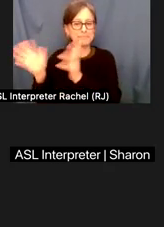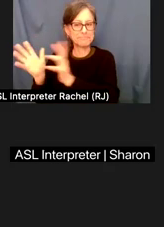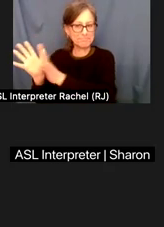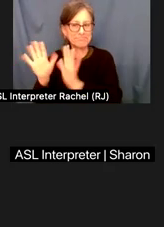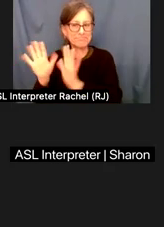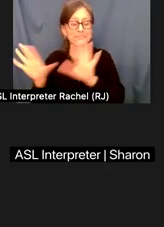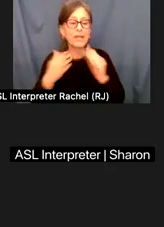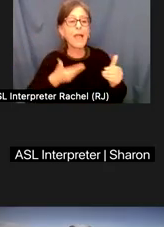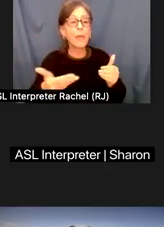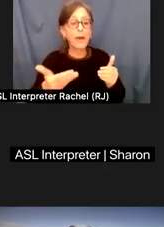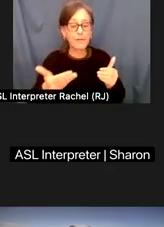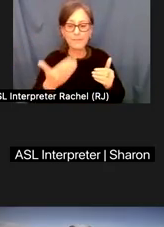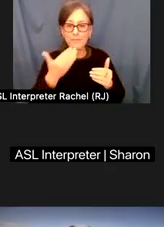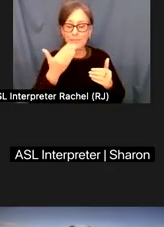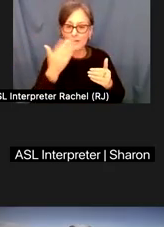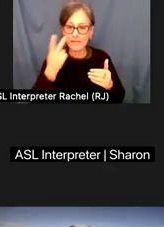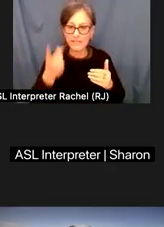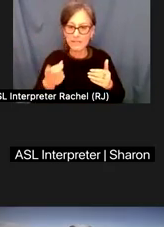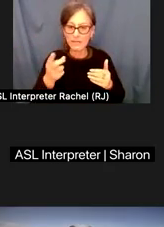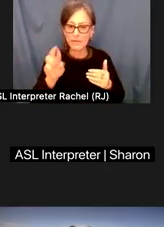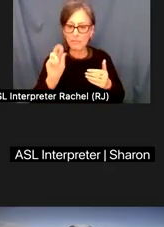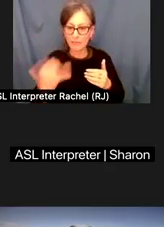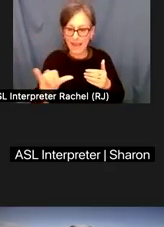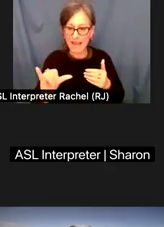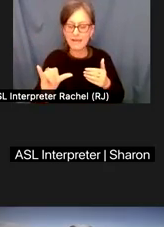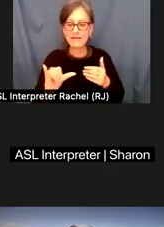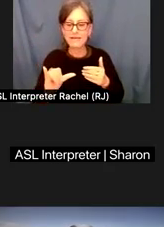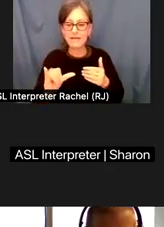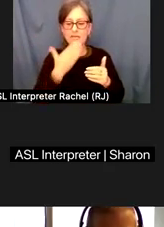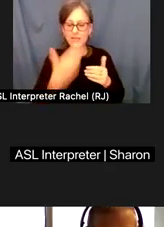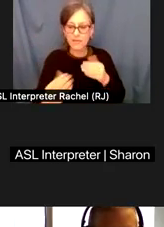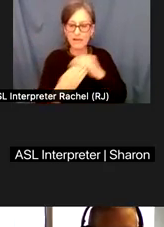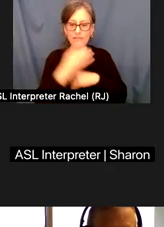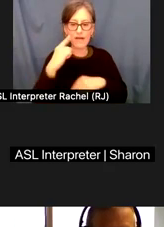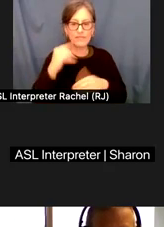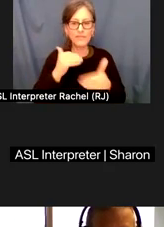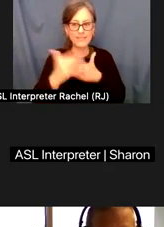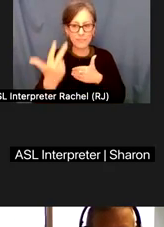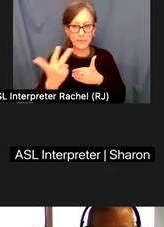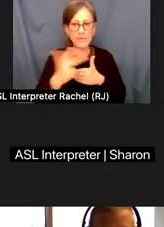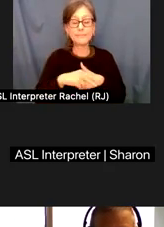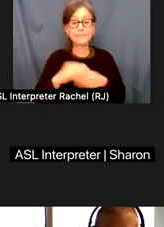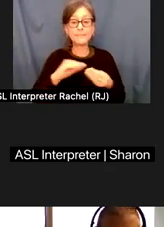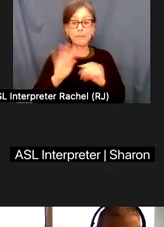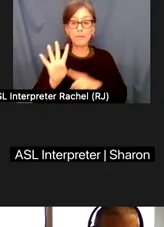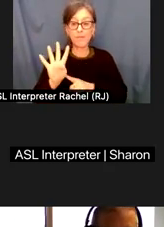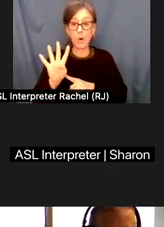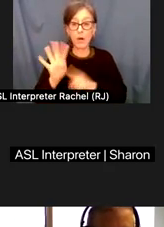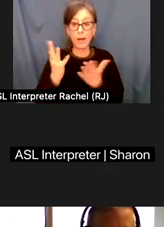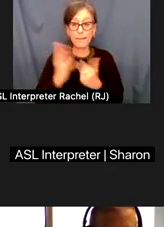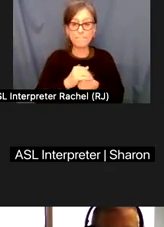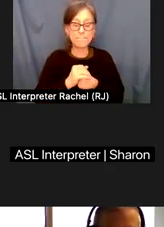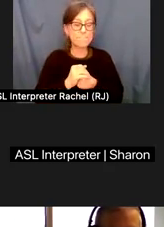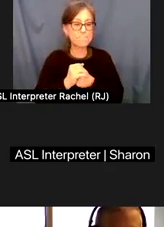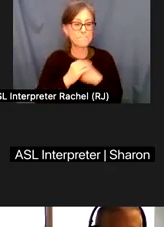Welcome again. Welcome, Ray. Good to see you. And some great advice there for step 3. Step 4 is we are